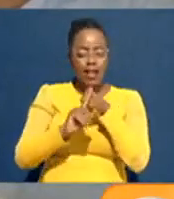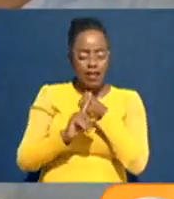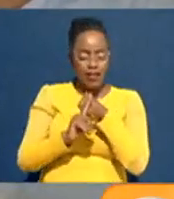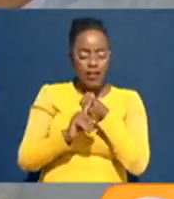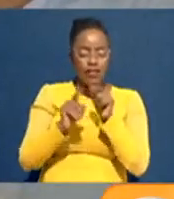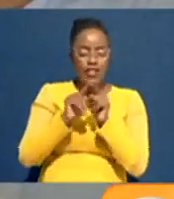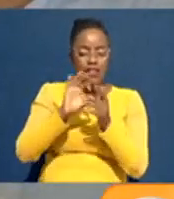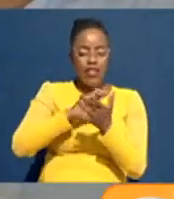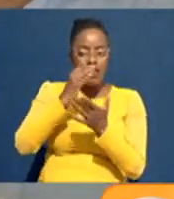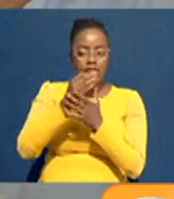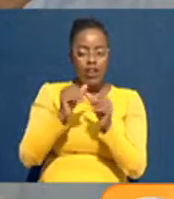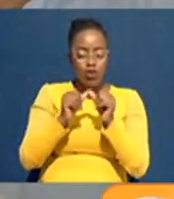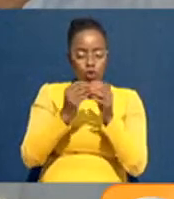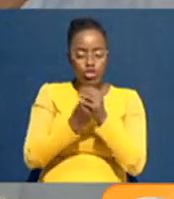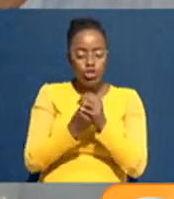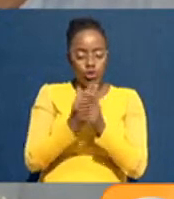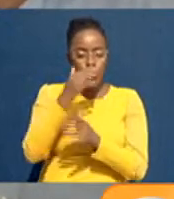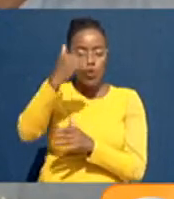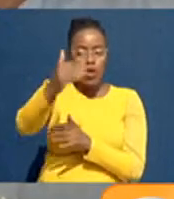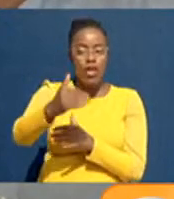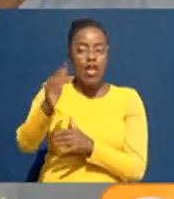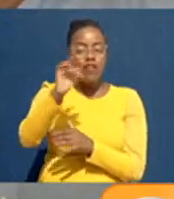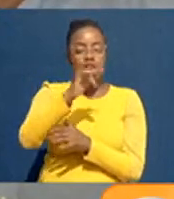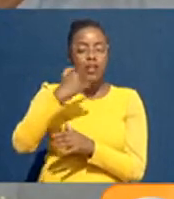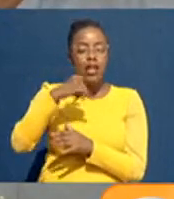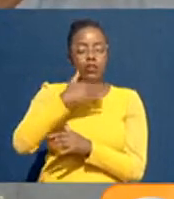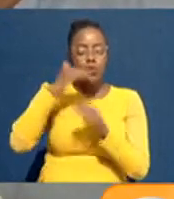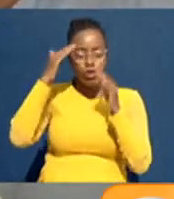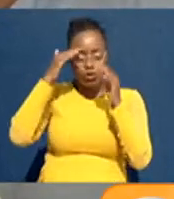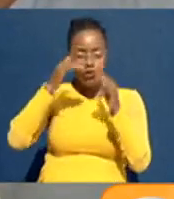and the fund is growing each day. What you want to look